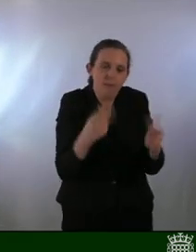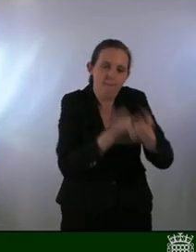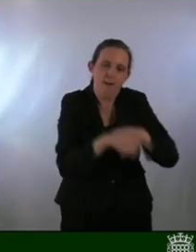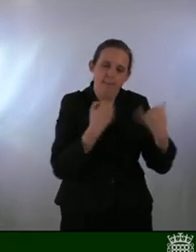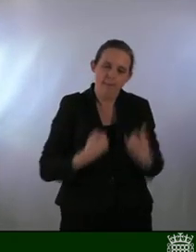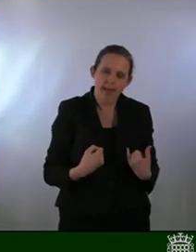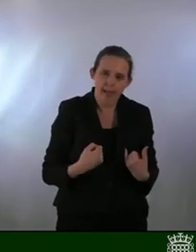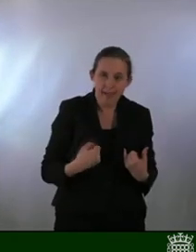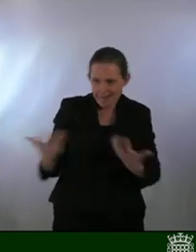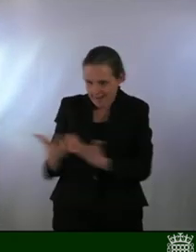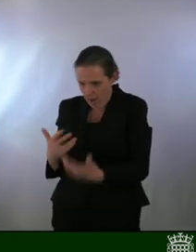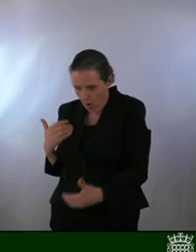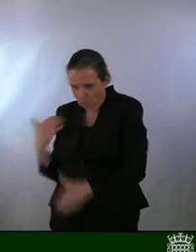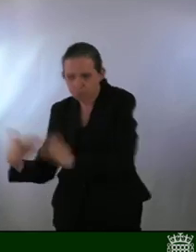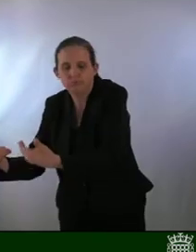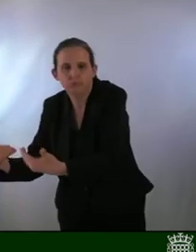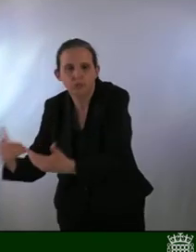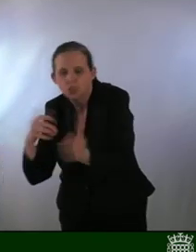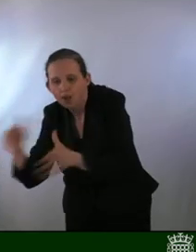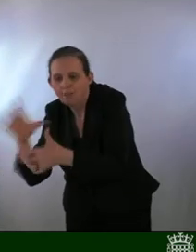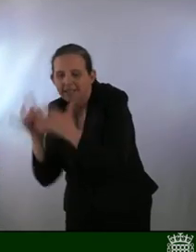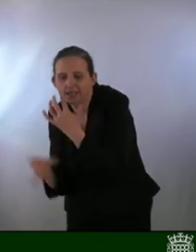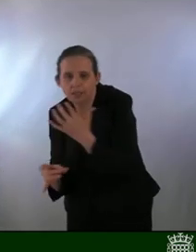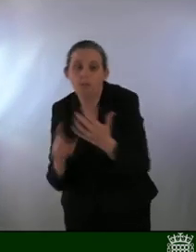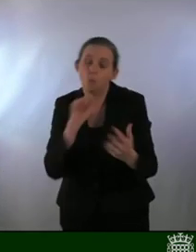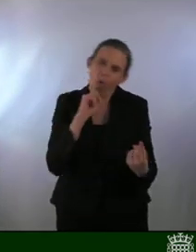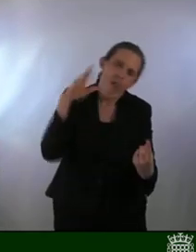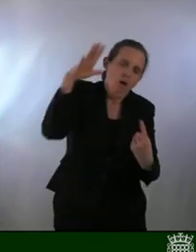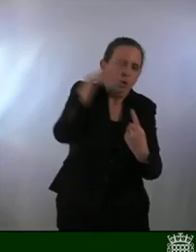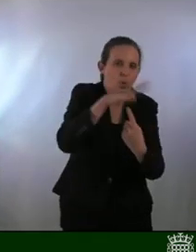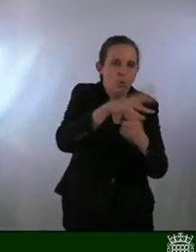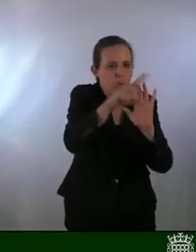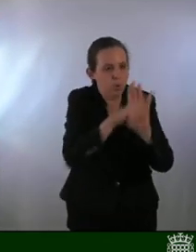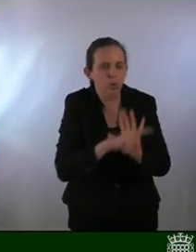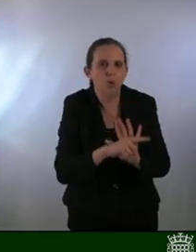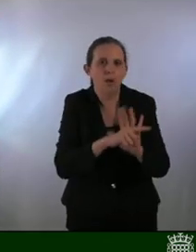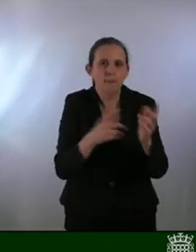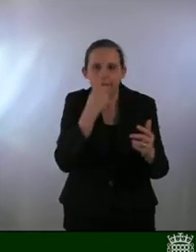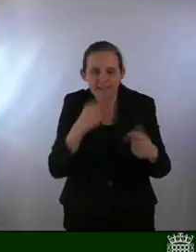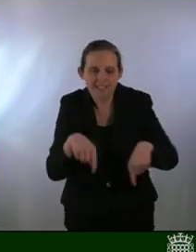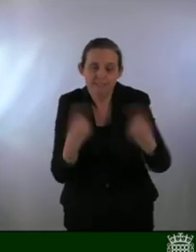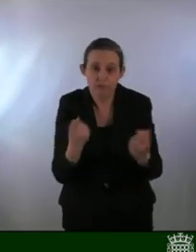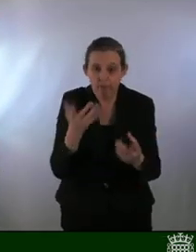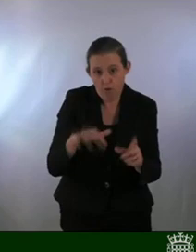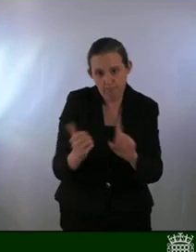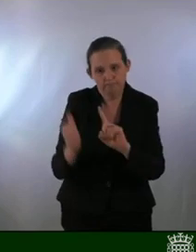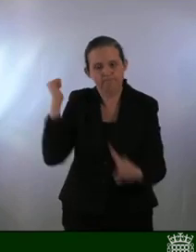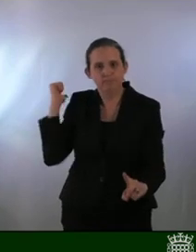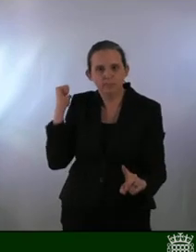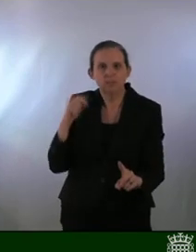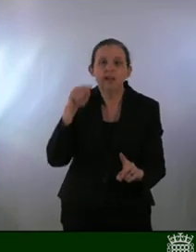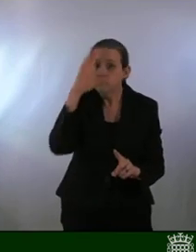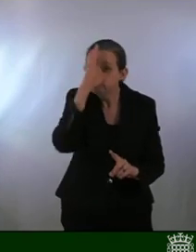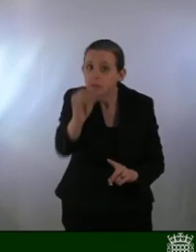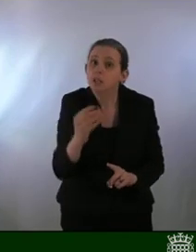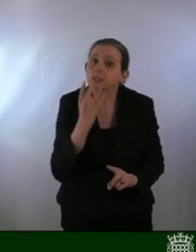of these measures will be very significant and a departure from the way that we do things in peacetime. These are strictly